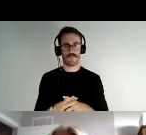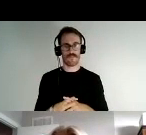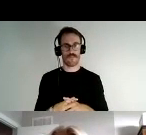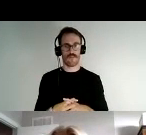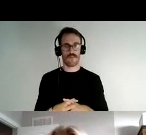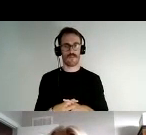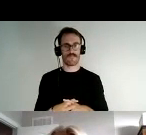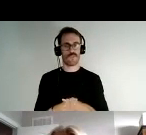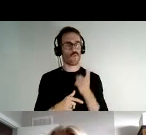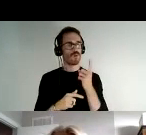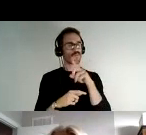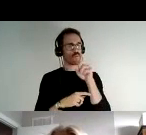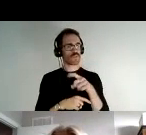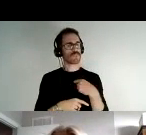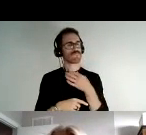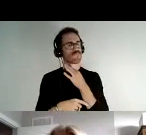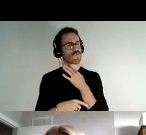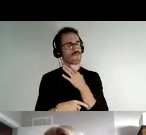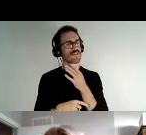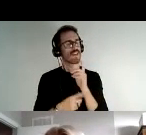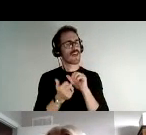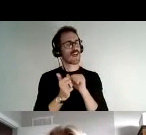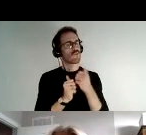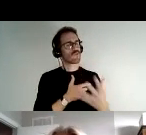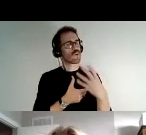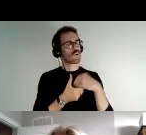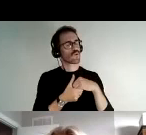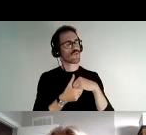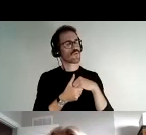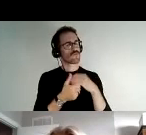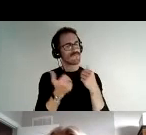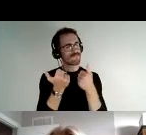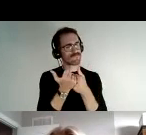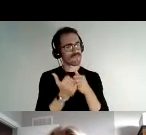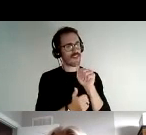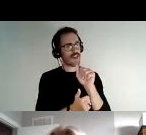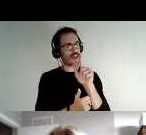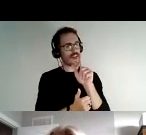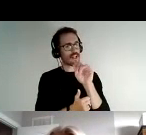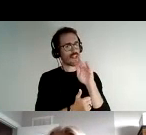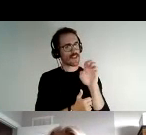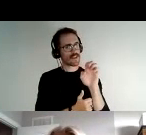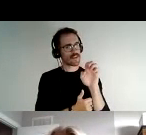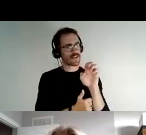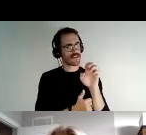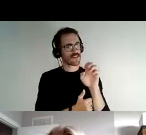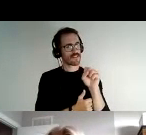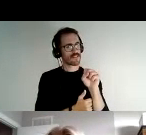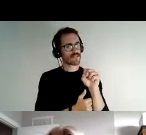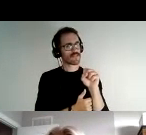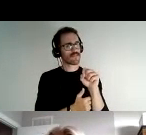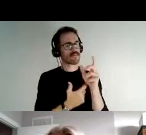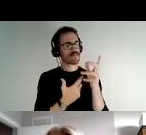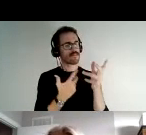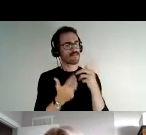curious about the instance about including allies in the alphabet soup acronym. CIS straight people do not face the